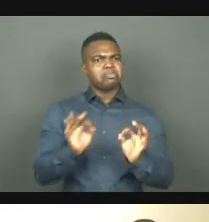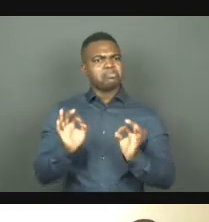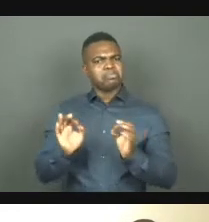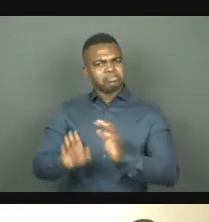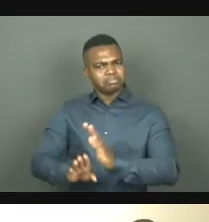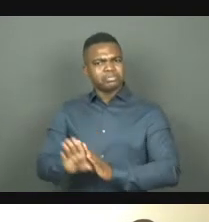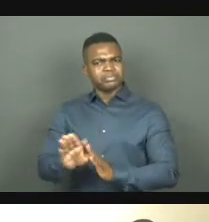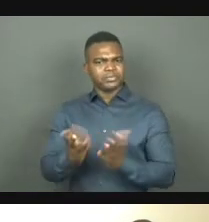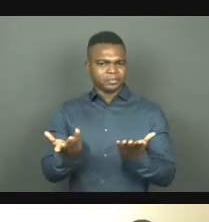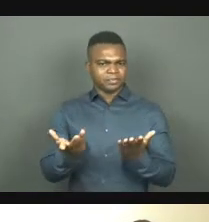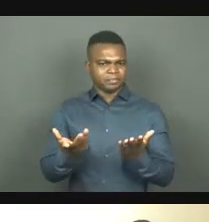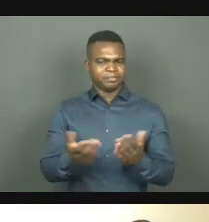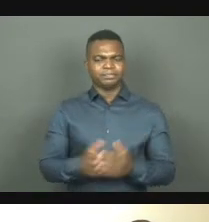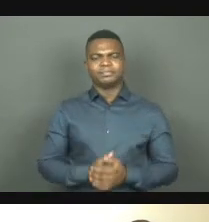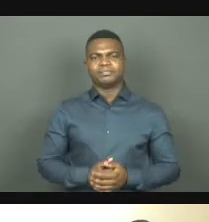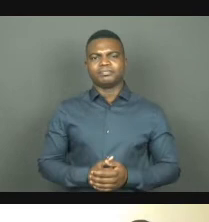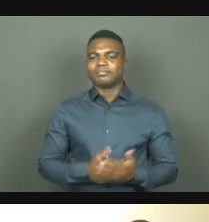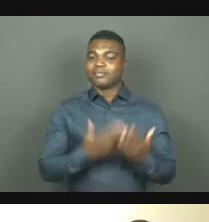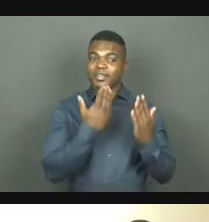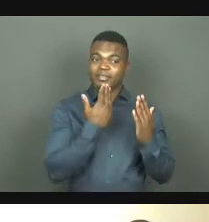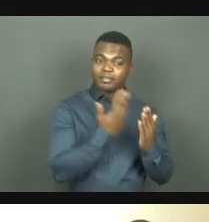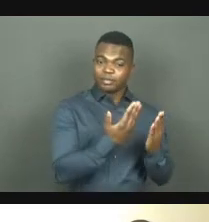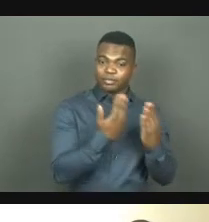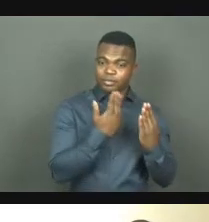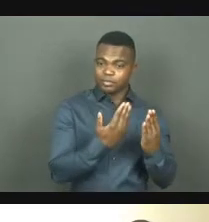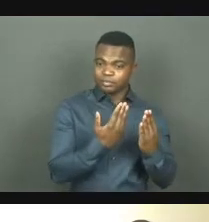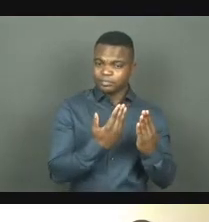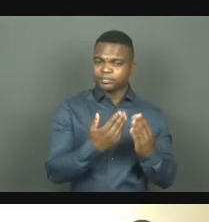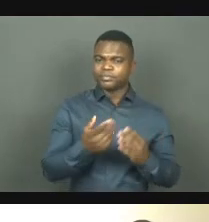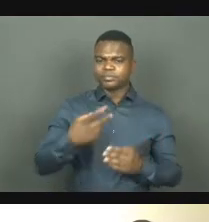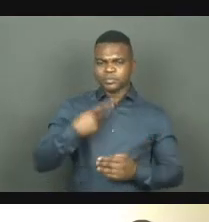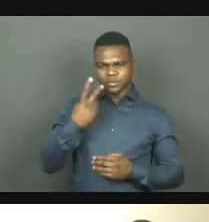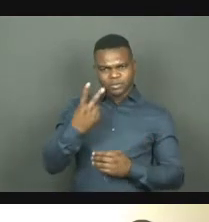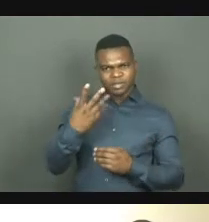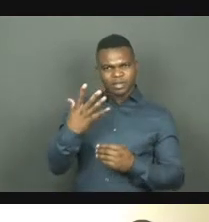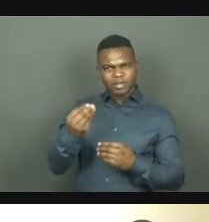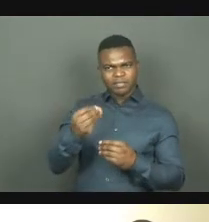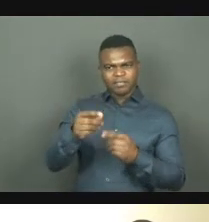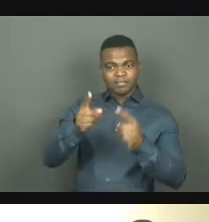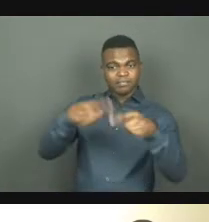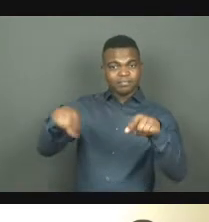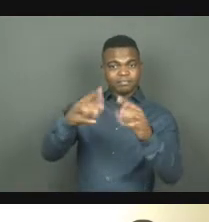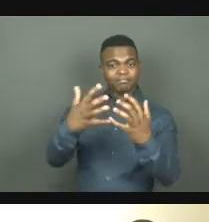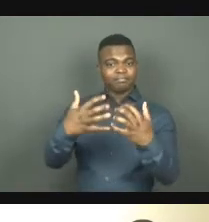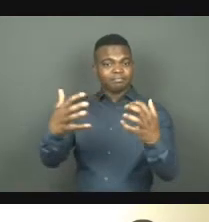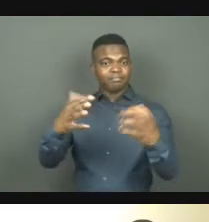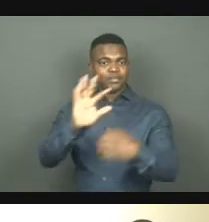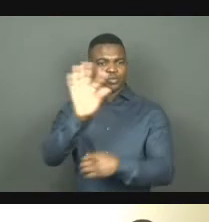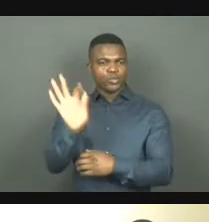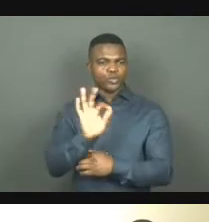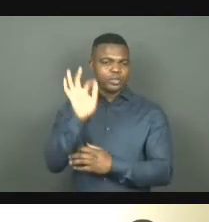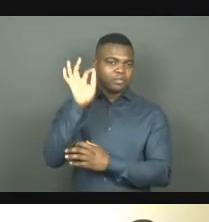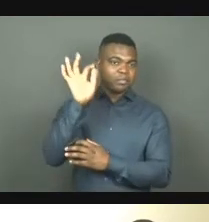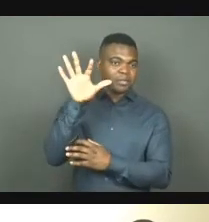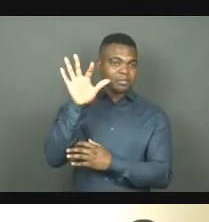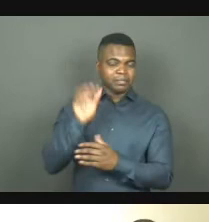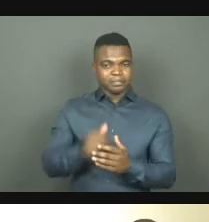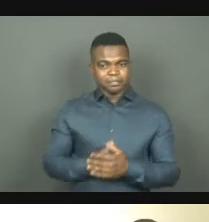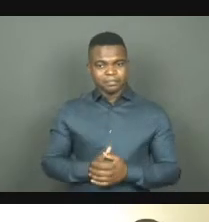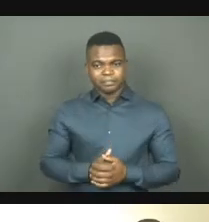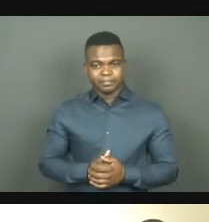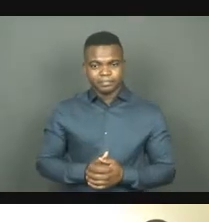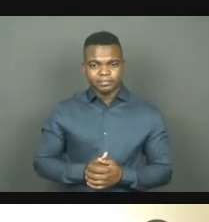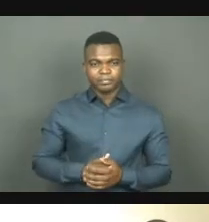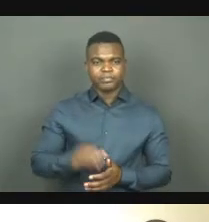worked is an organisation which has actually hired an LGBTIQ person to be part of the office, and